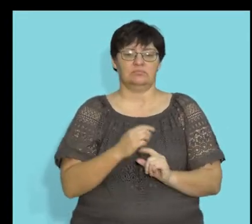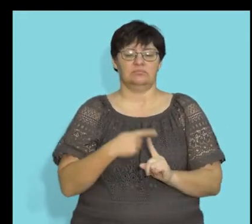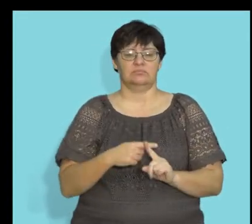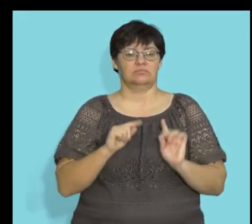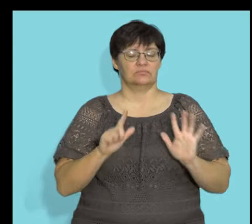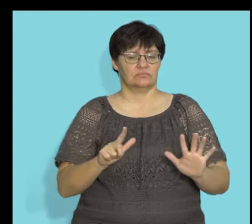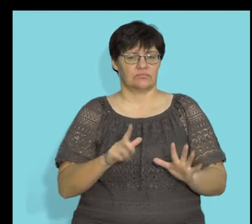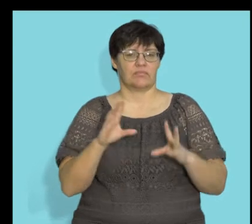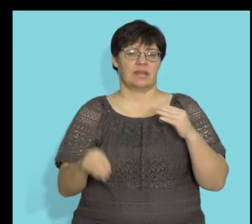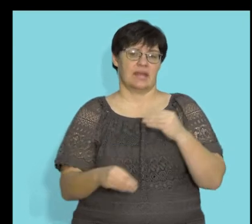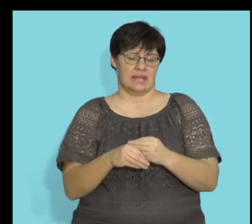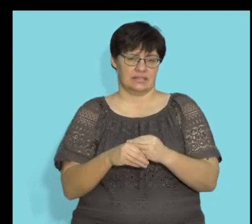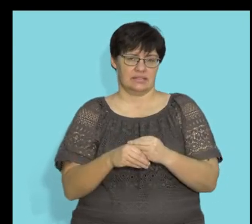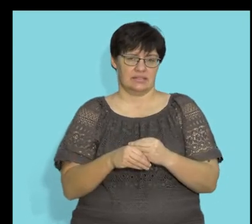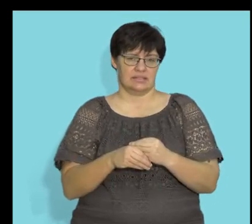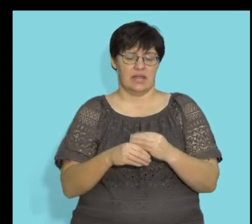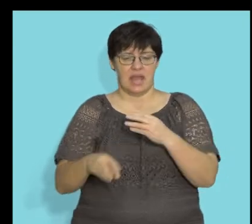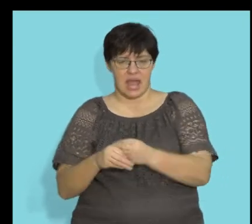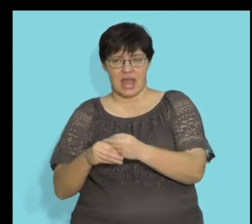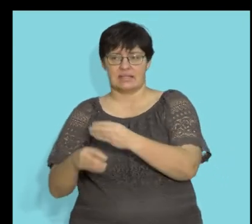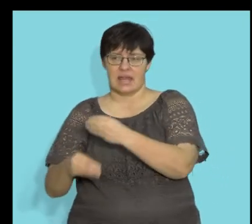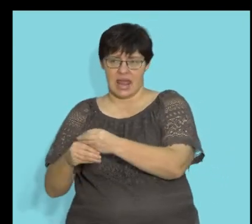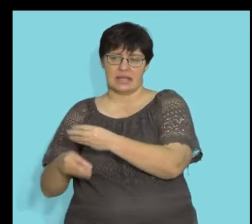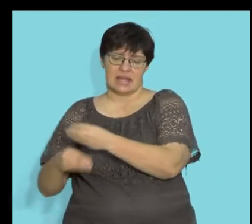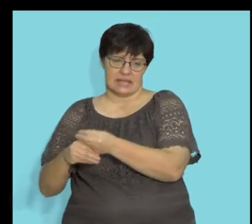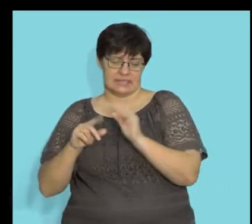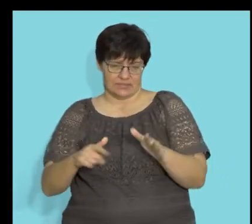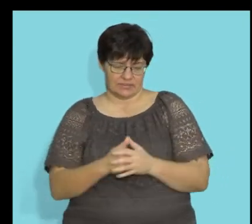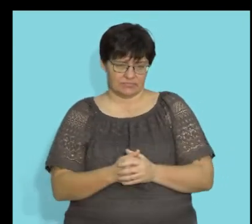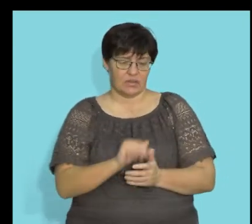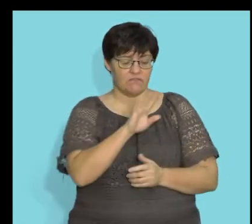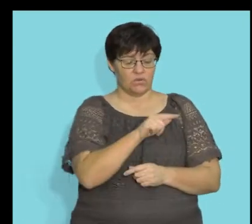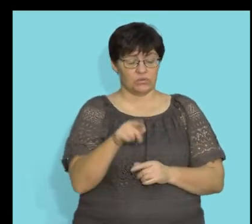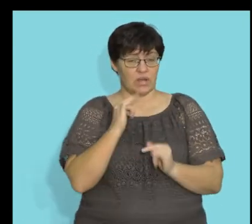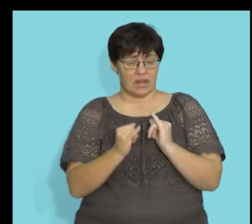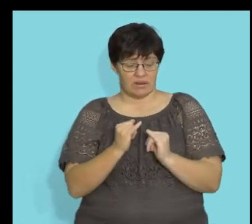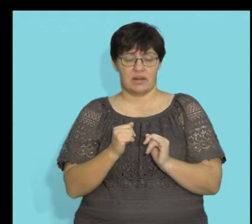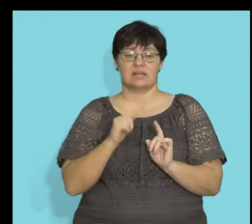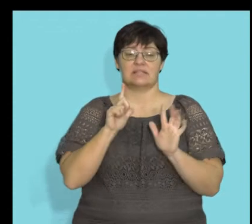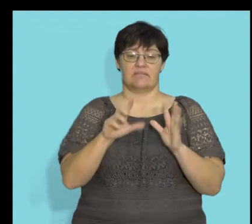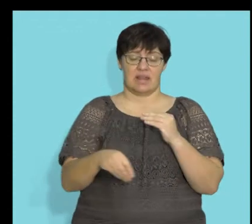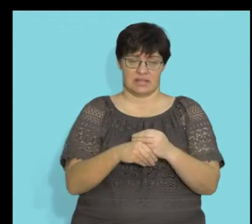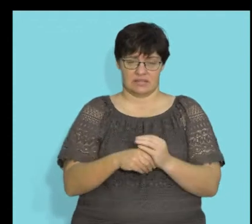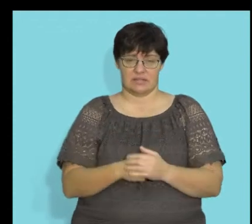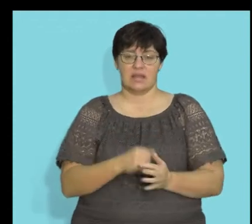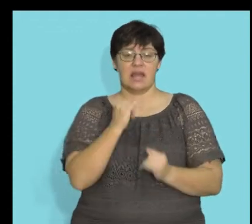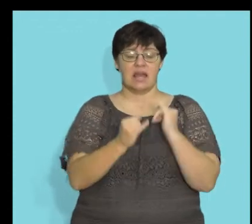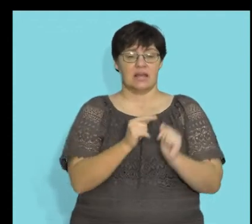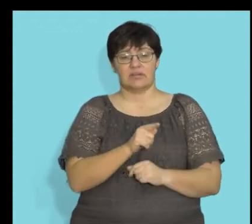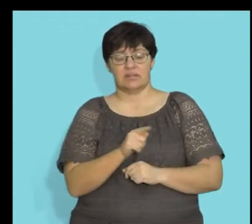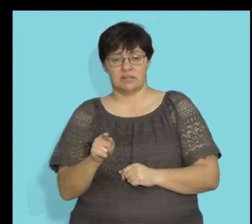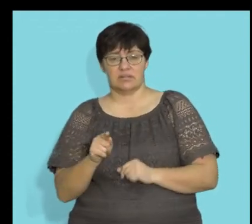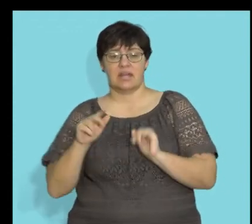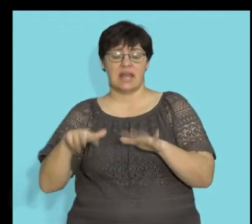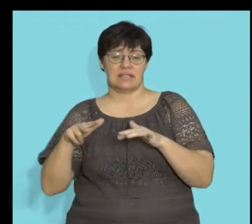7 has been added each time. So from 4 to 11, we know that you add 7. We know that from 11